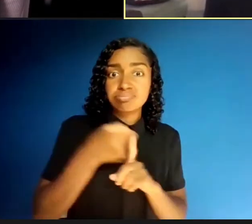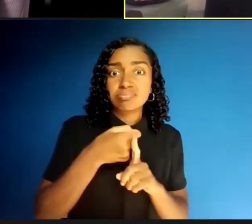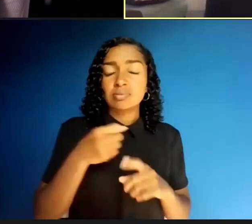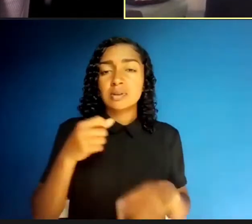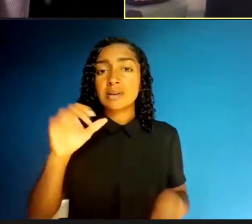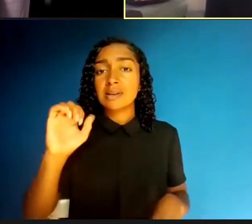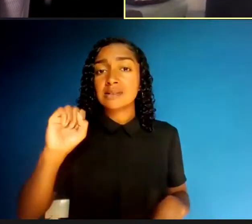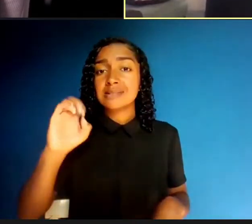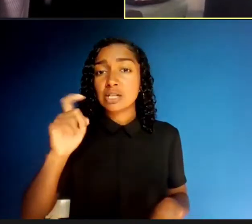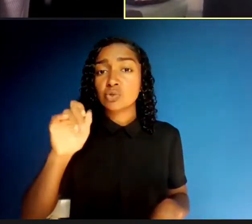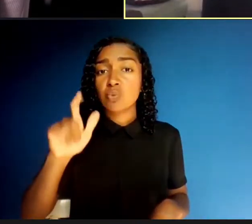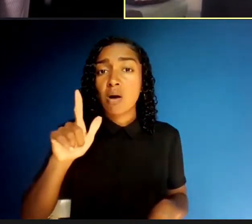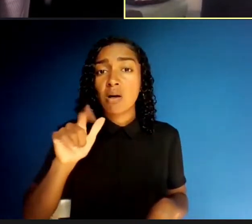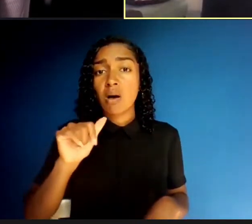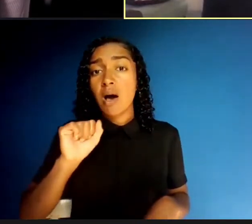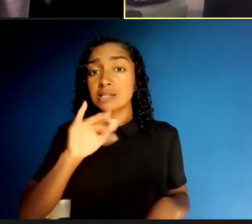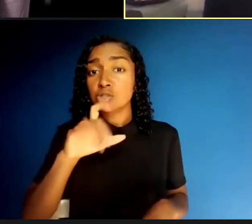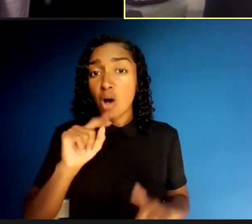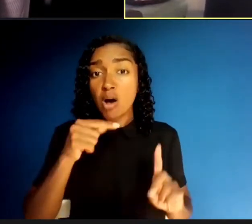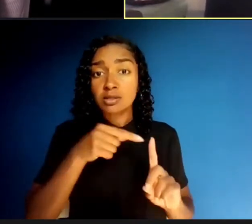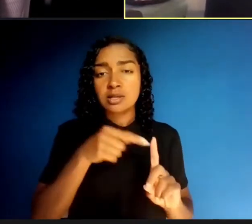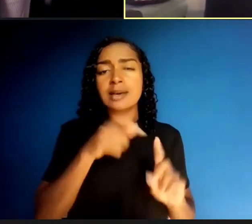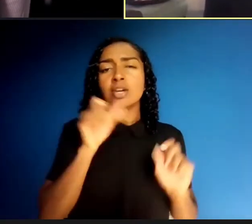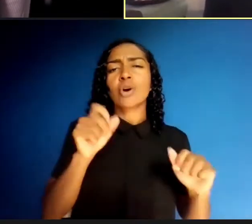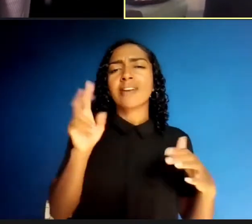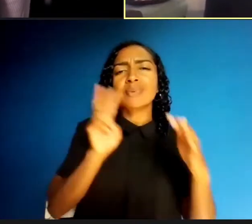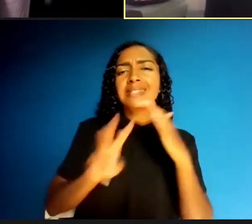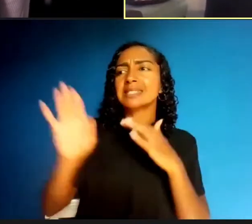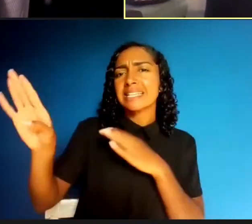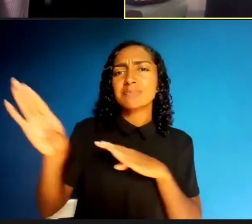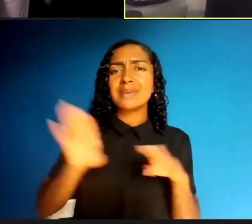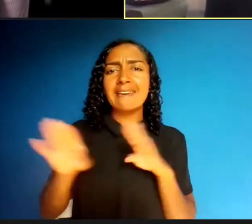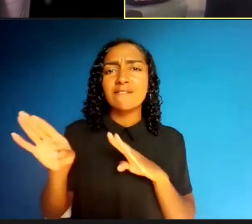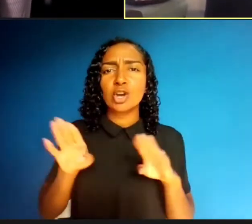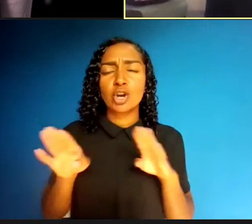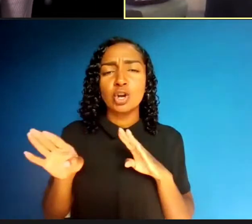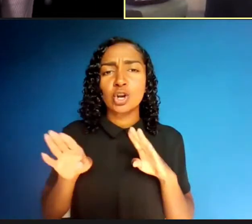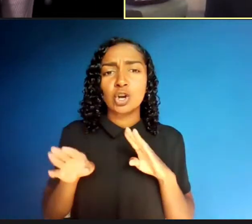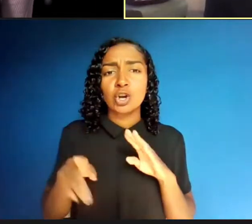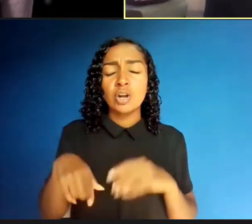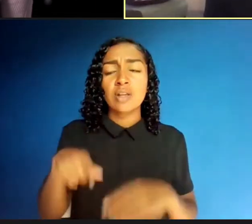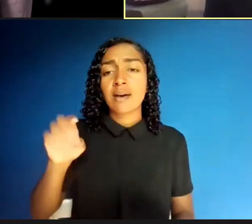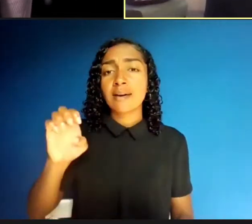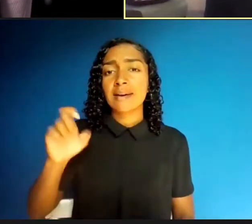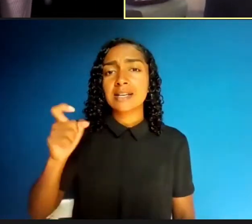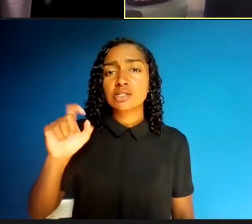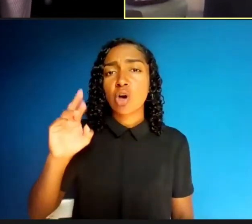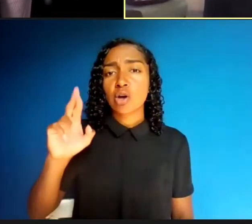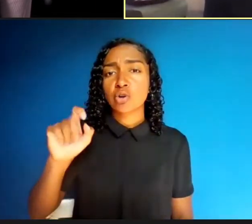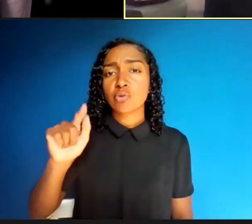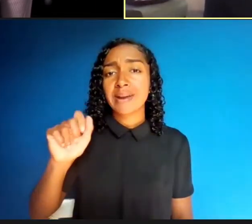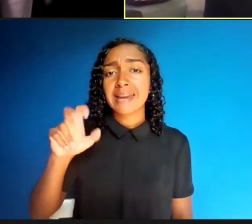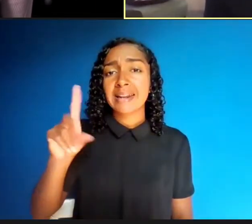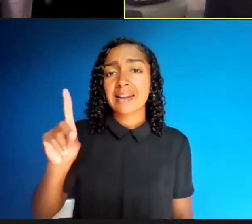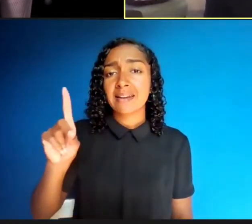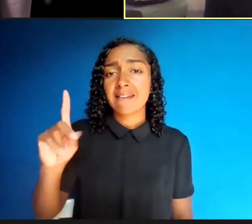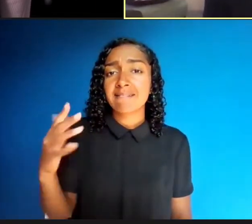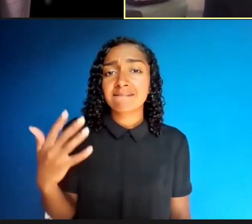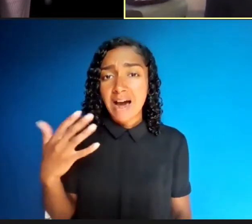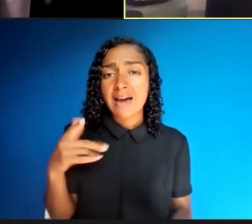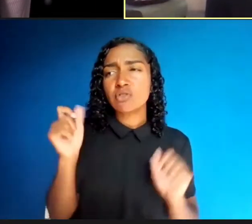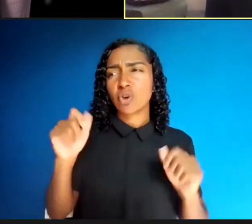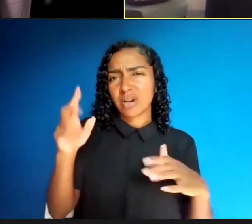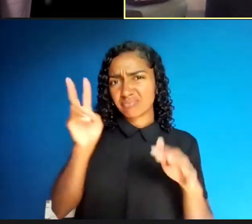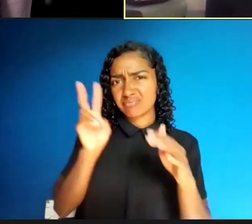this. You know, black people who couldn't get black people who he would not allow to rent apartments